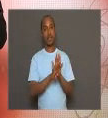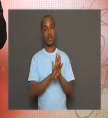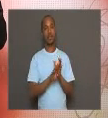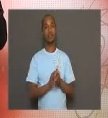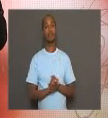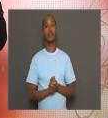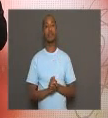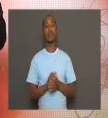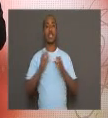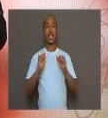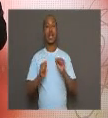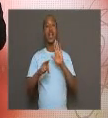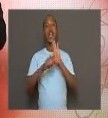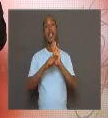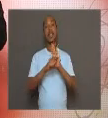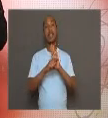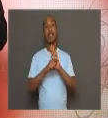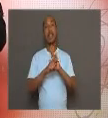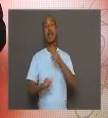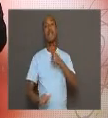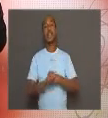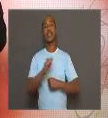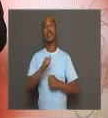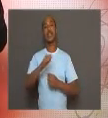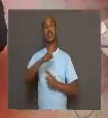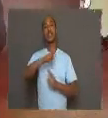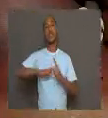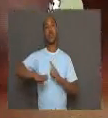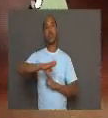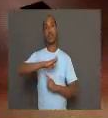pesticides can negatively affect the environment.